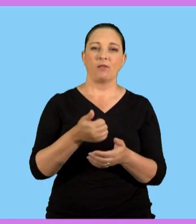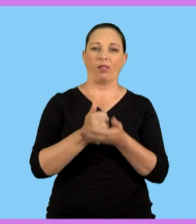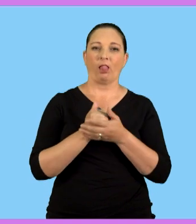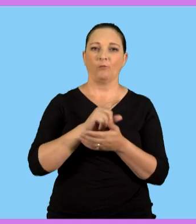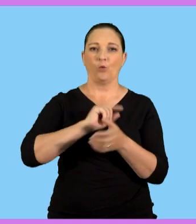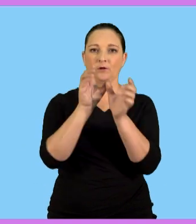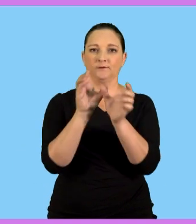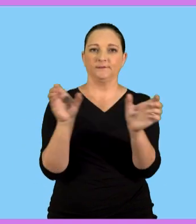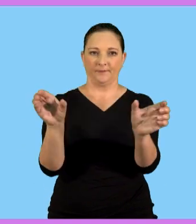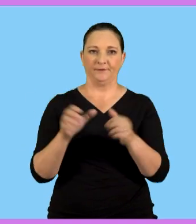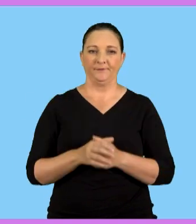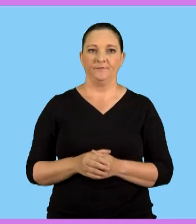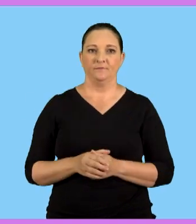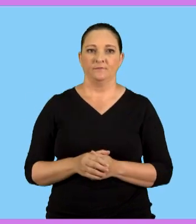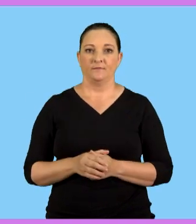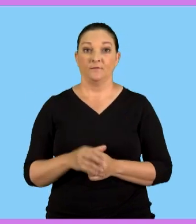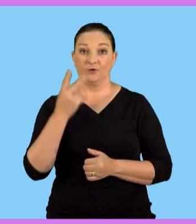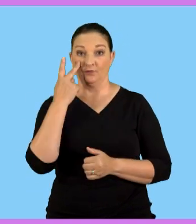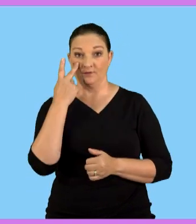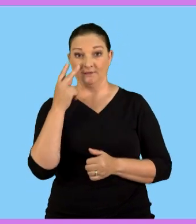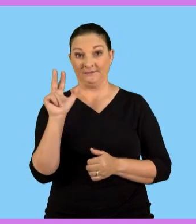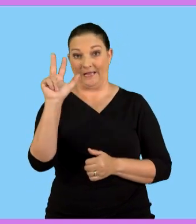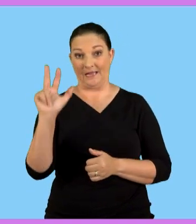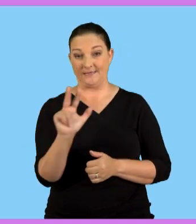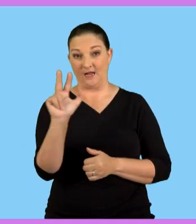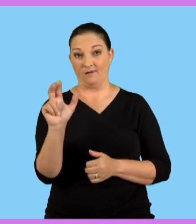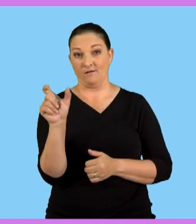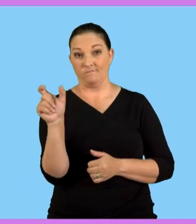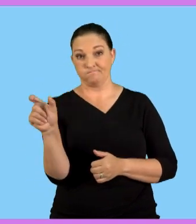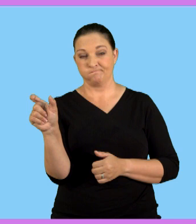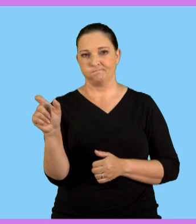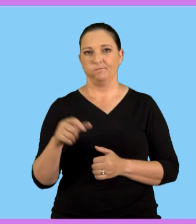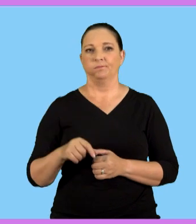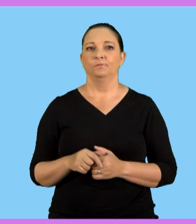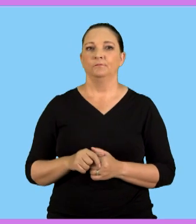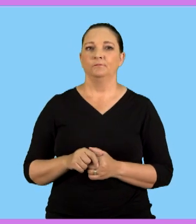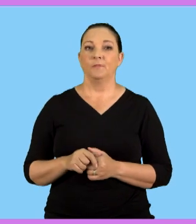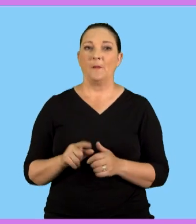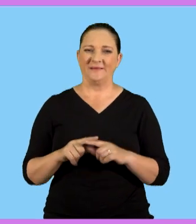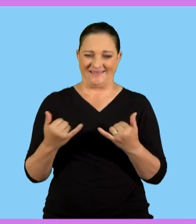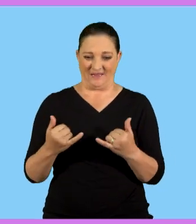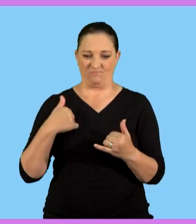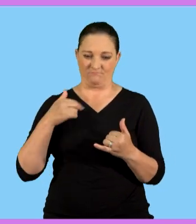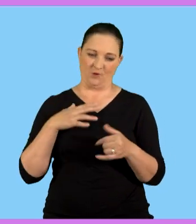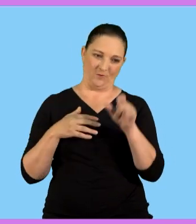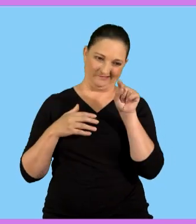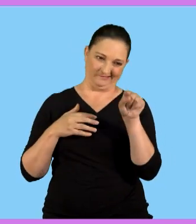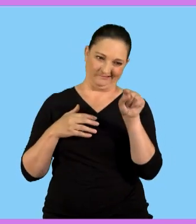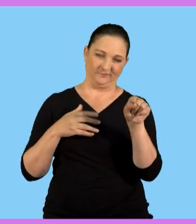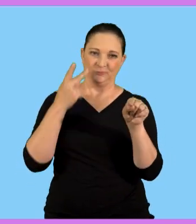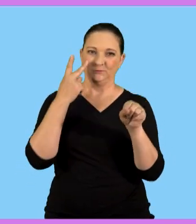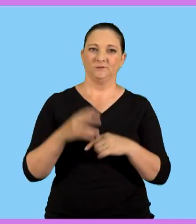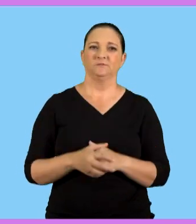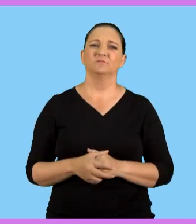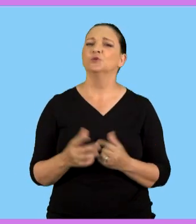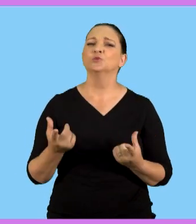8 hours would fall on that side. And I'm trying to find this value.